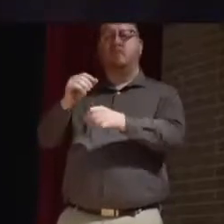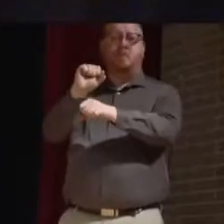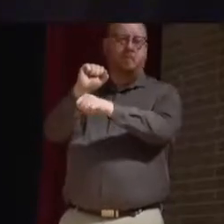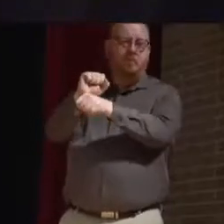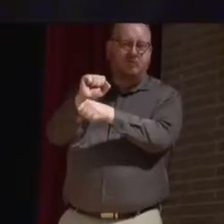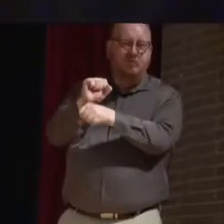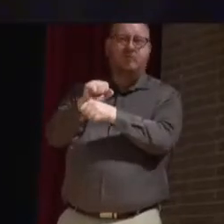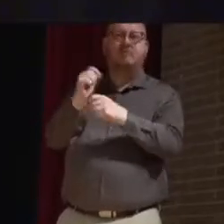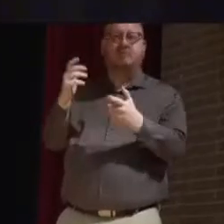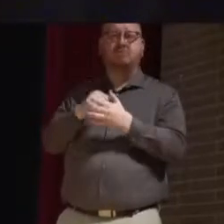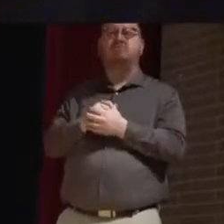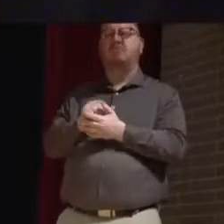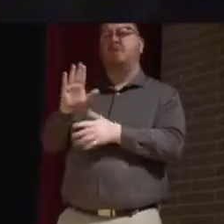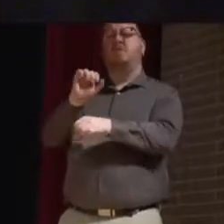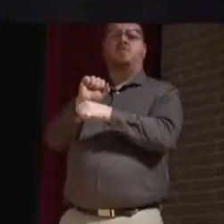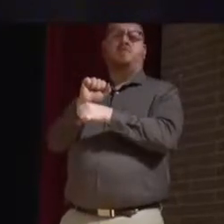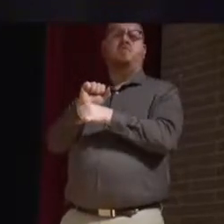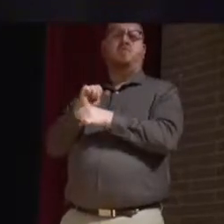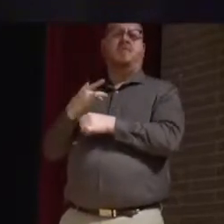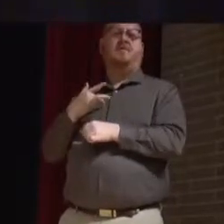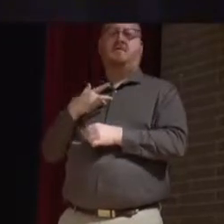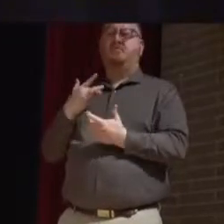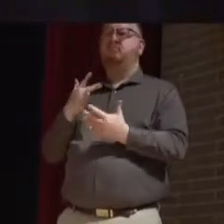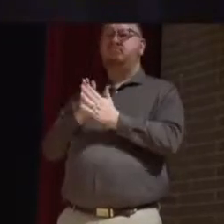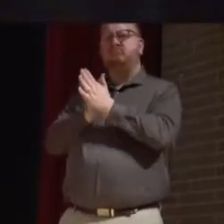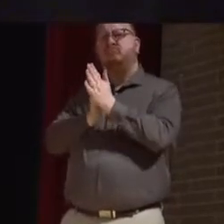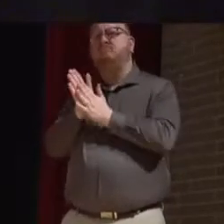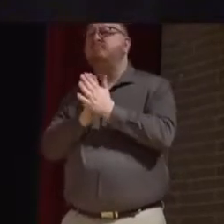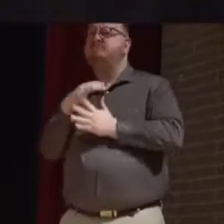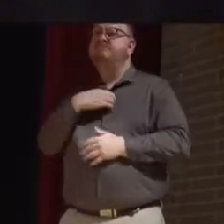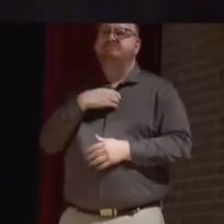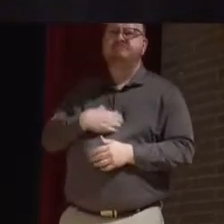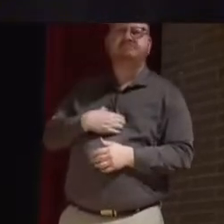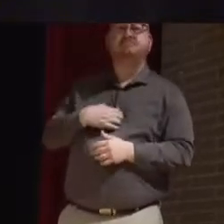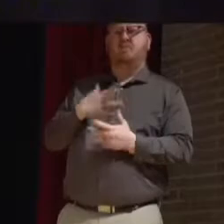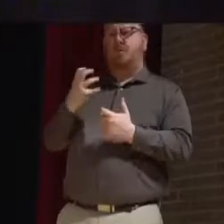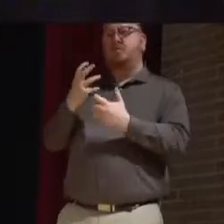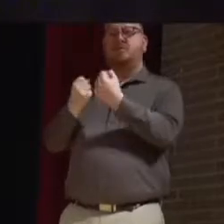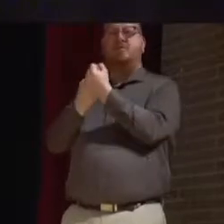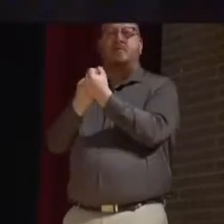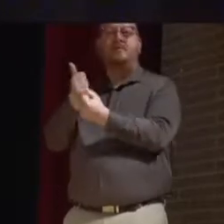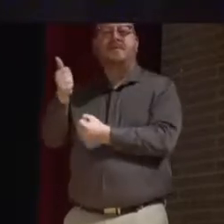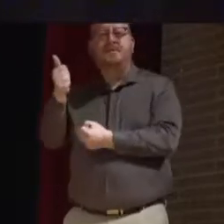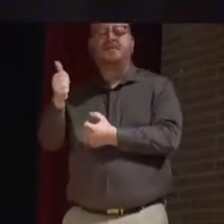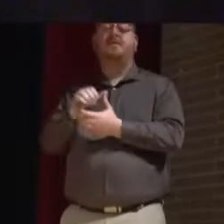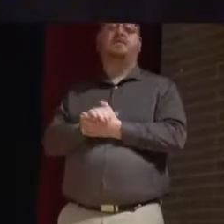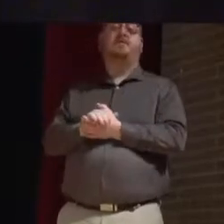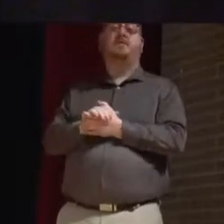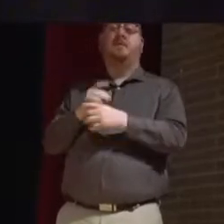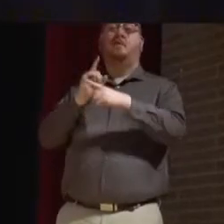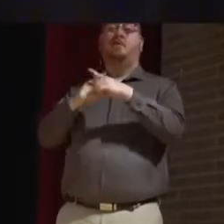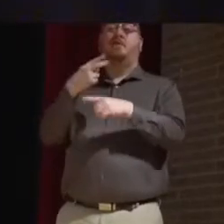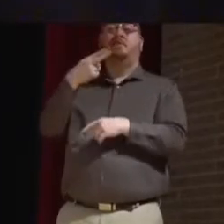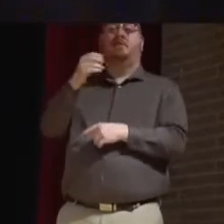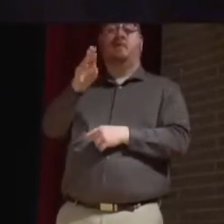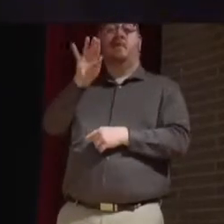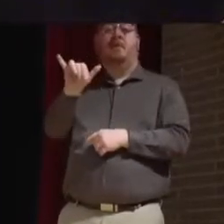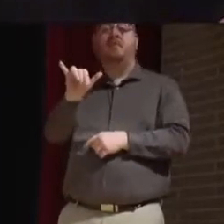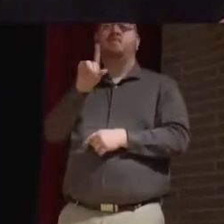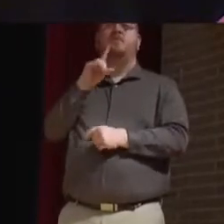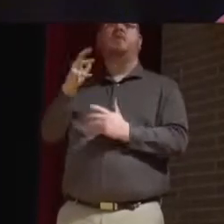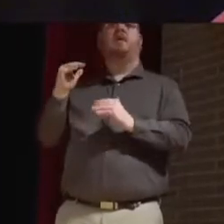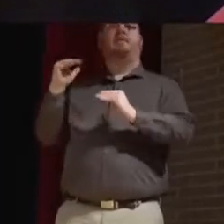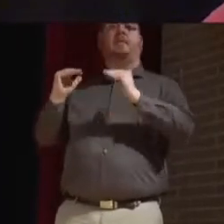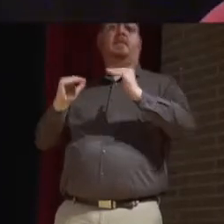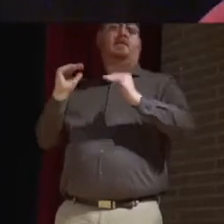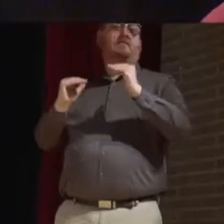want them to have meaningful employment. I want them to be able to support themselves. I want them to have hobbies outside of their work, just kind of a well-balanced